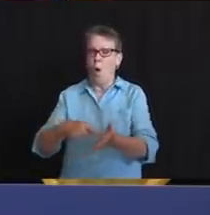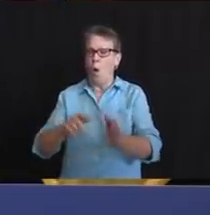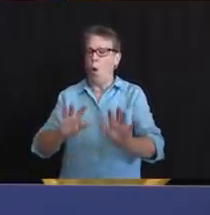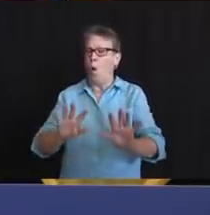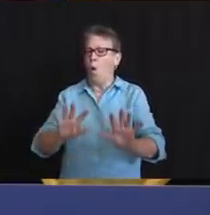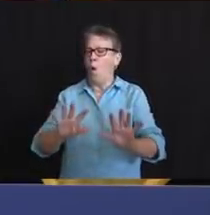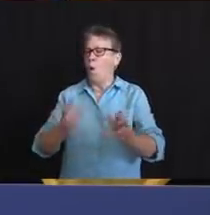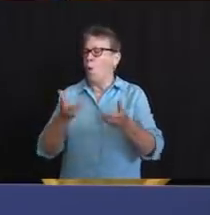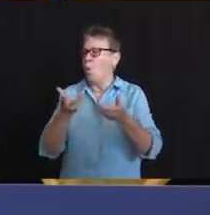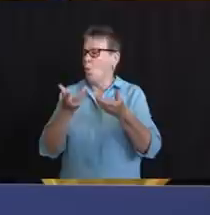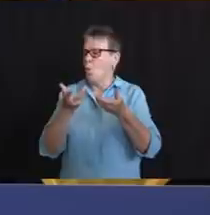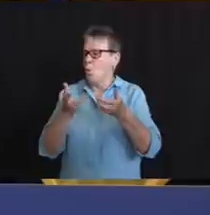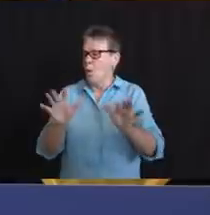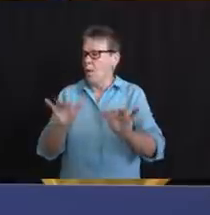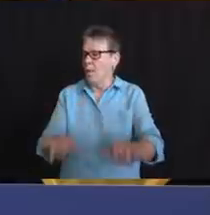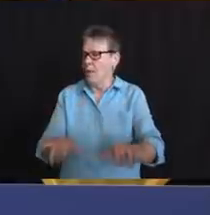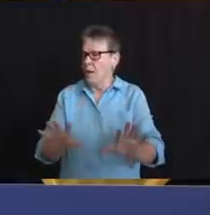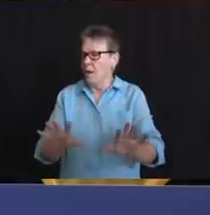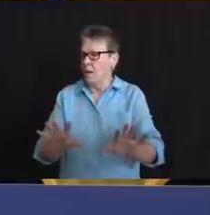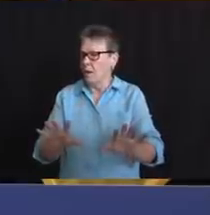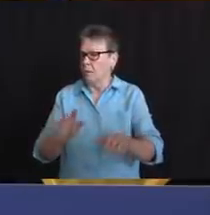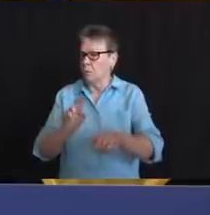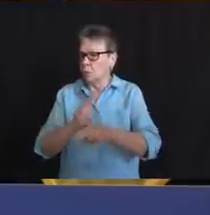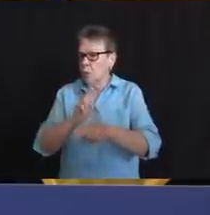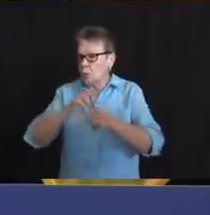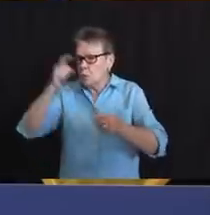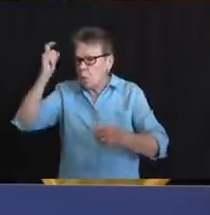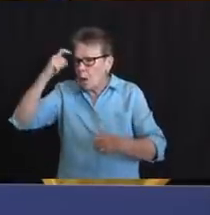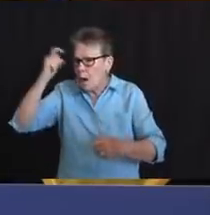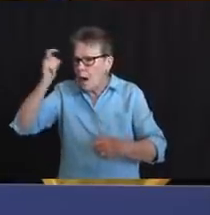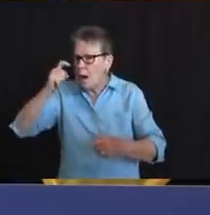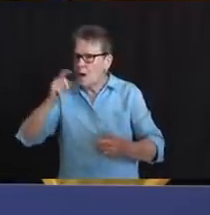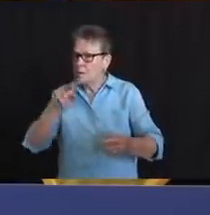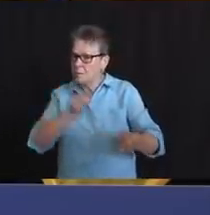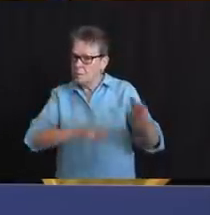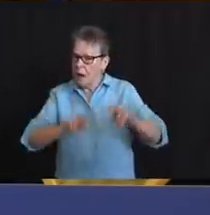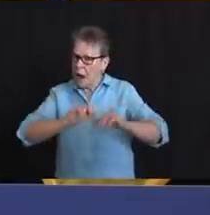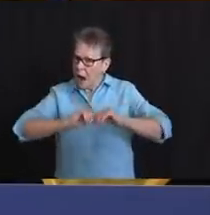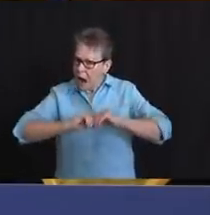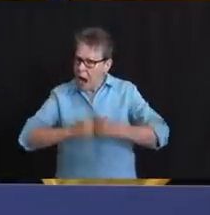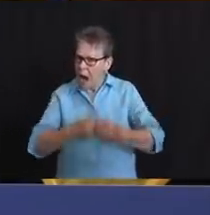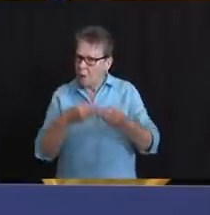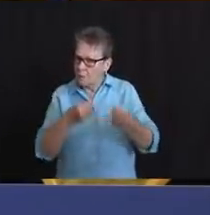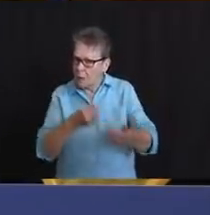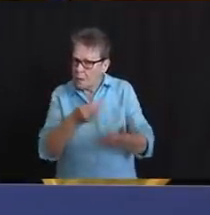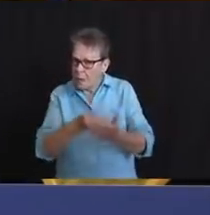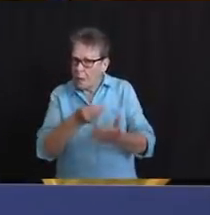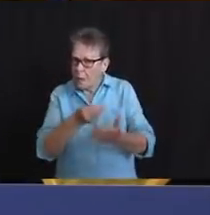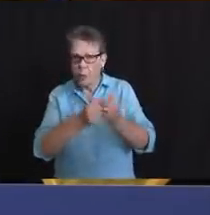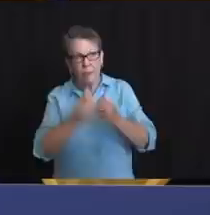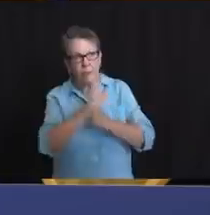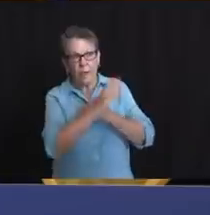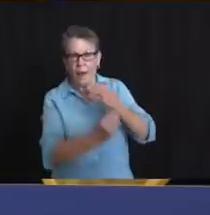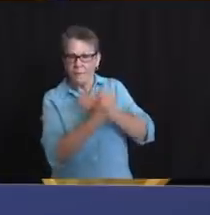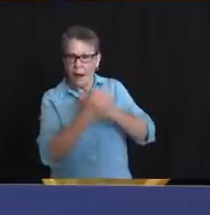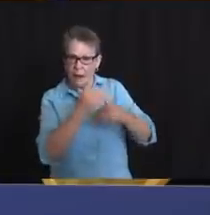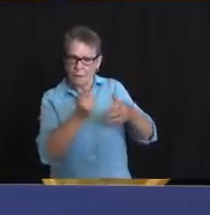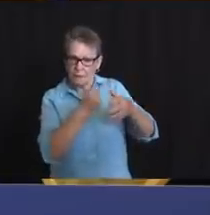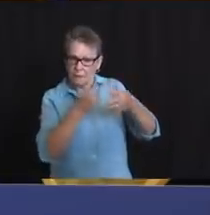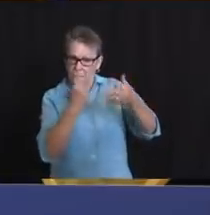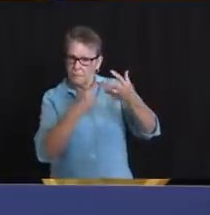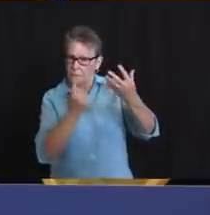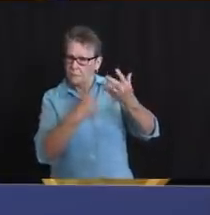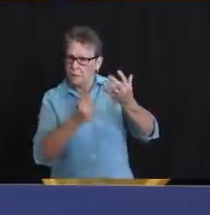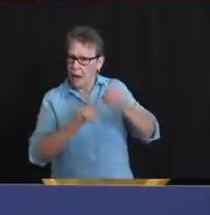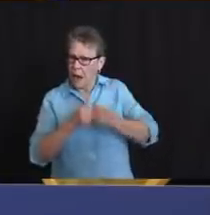Speaker. I'm sure they share that exact same objective. But the relations on this have been really,